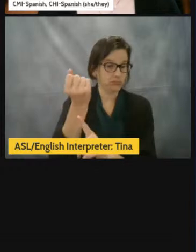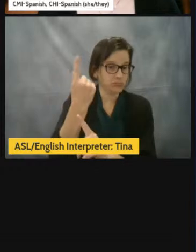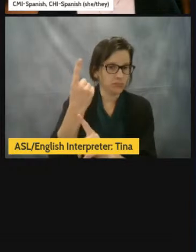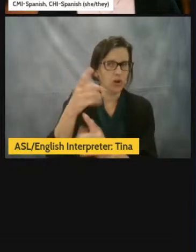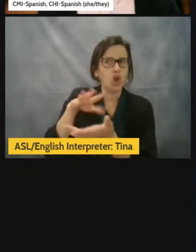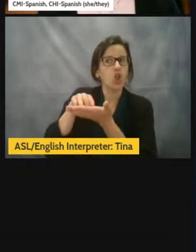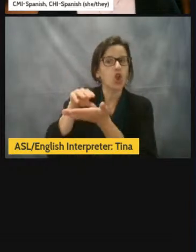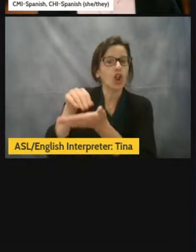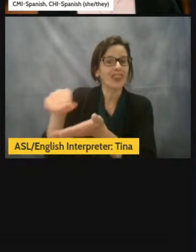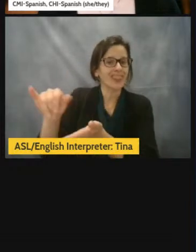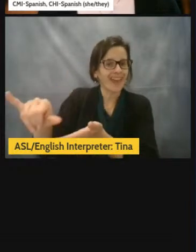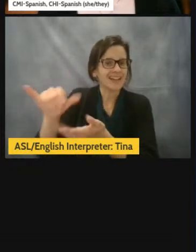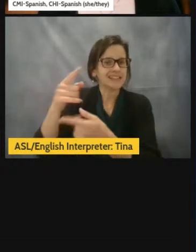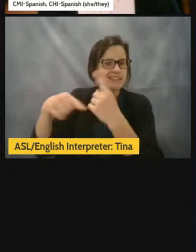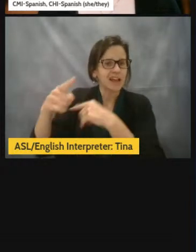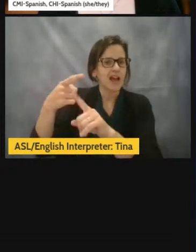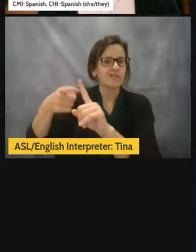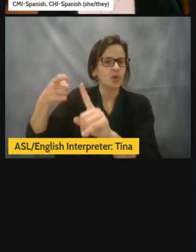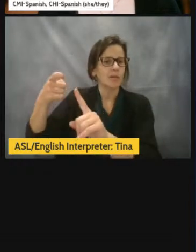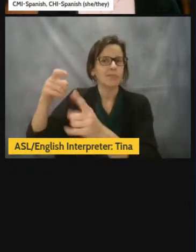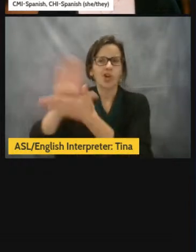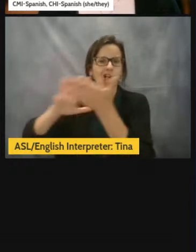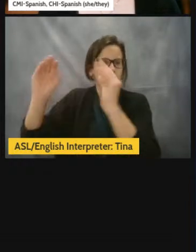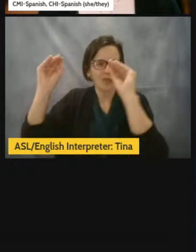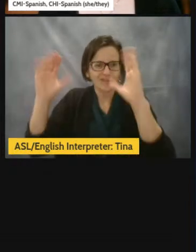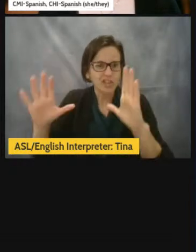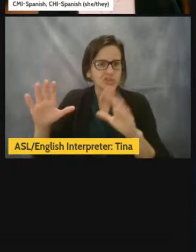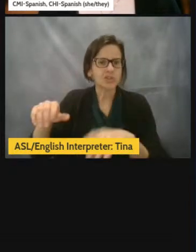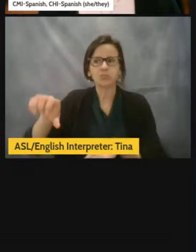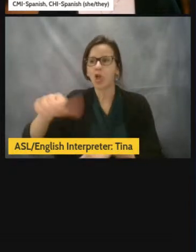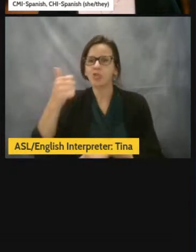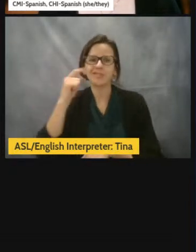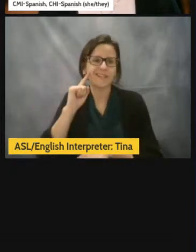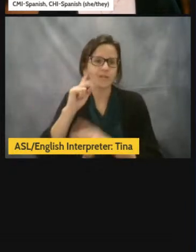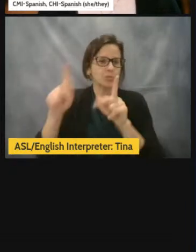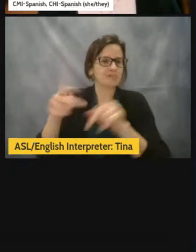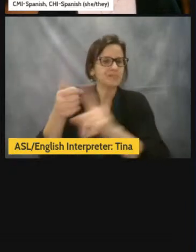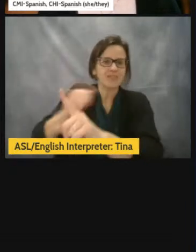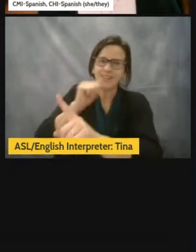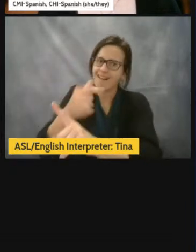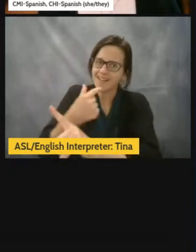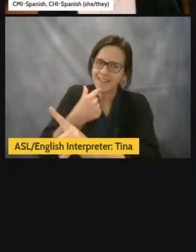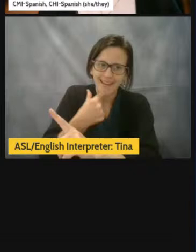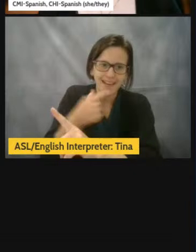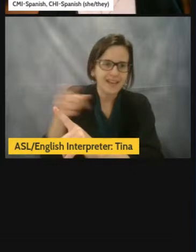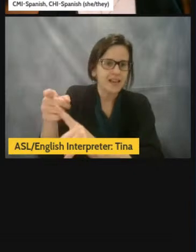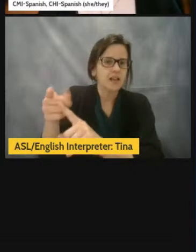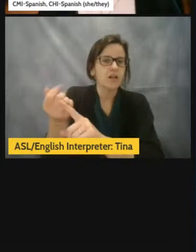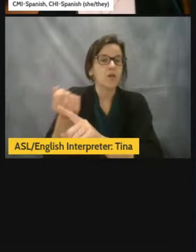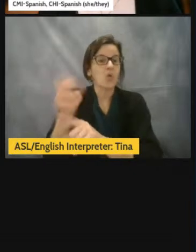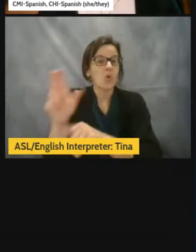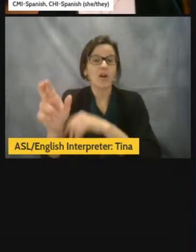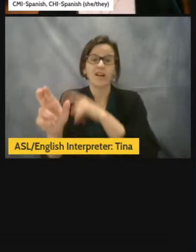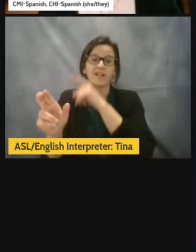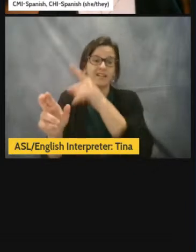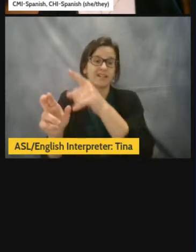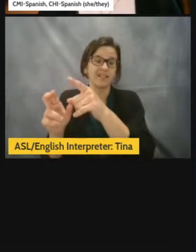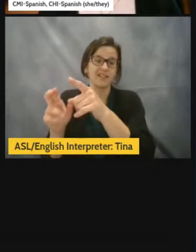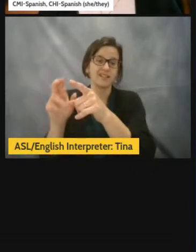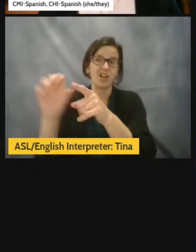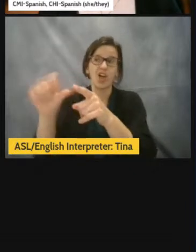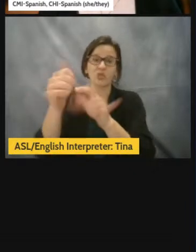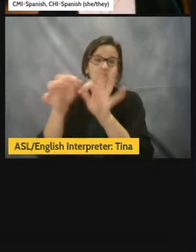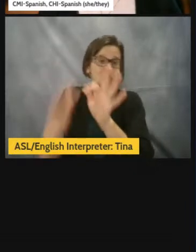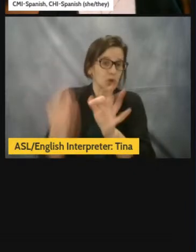experienced interpreter, or even a deaf person who isn't gay themselves. But without even realizing it, a lot of those